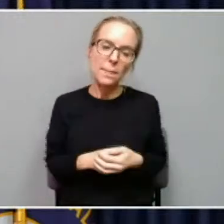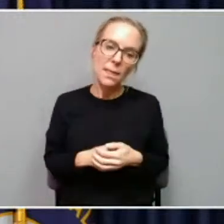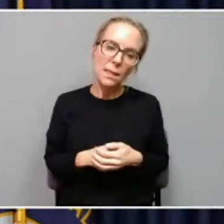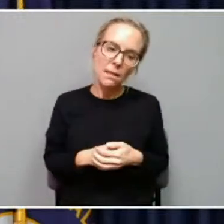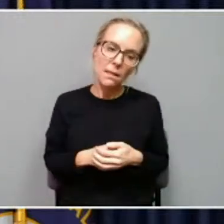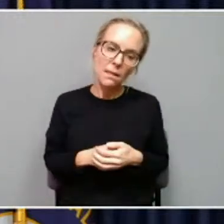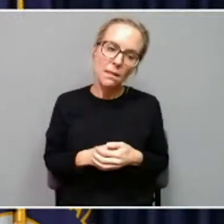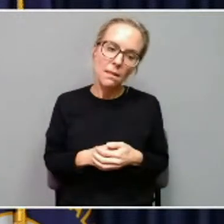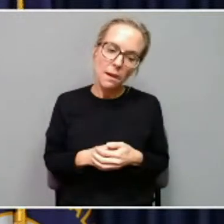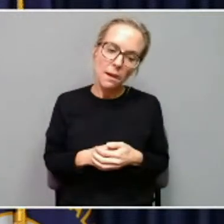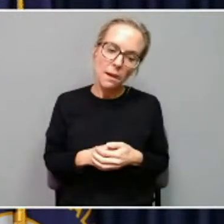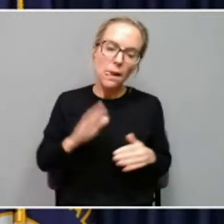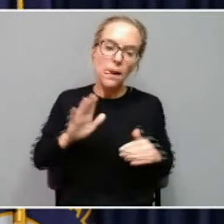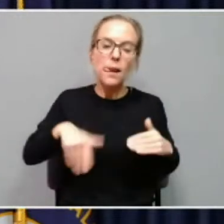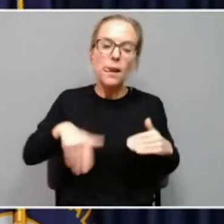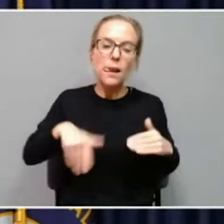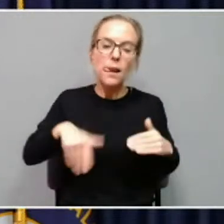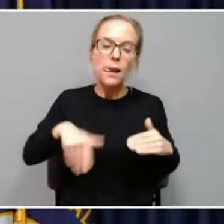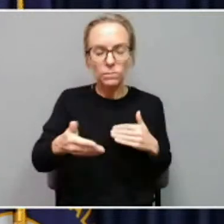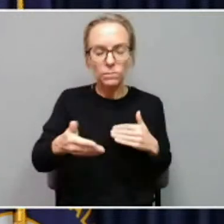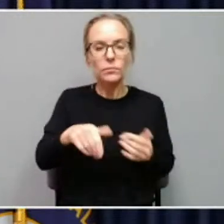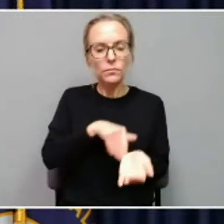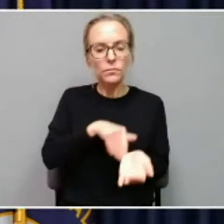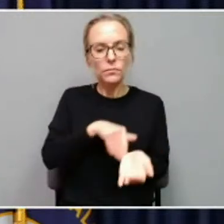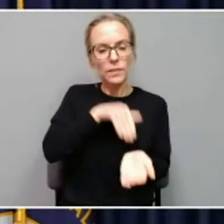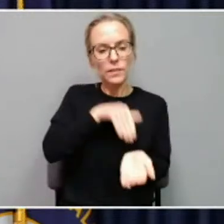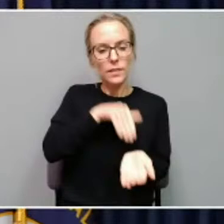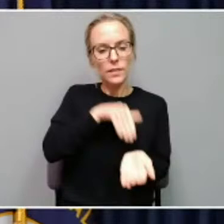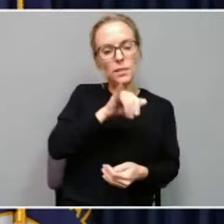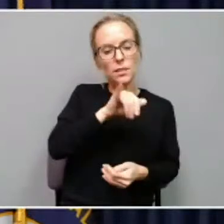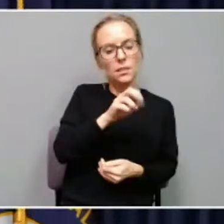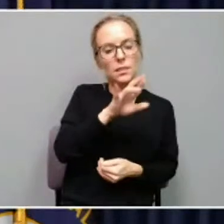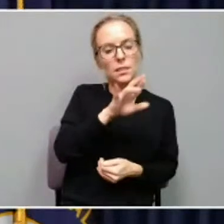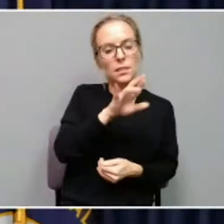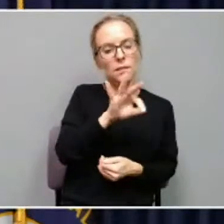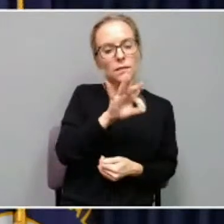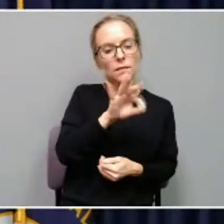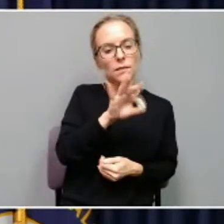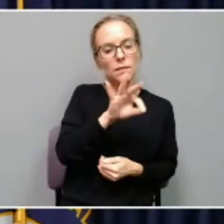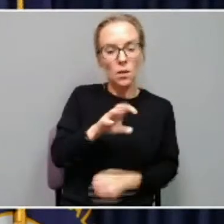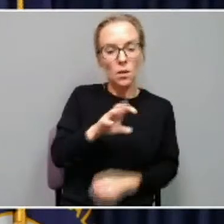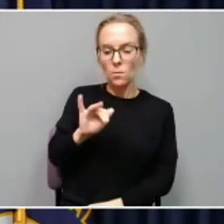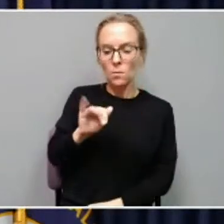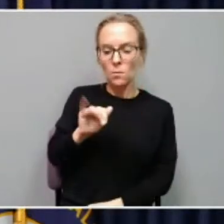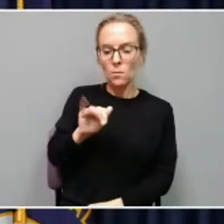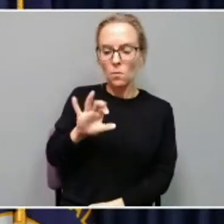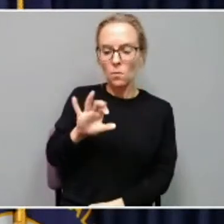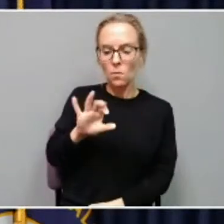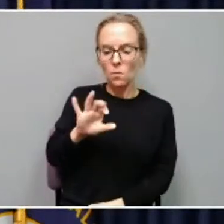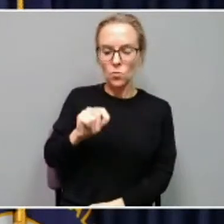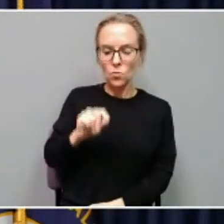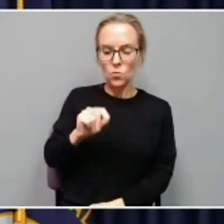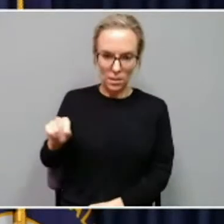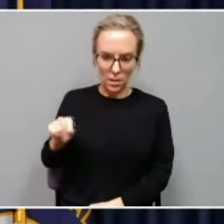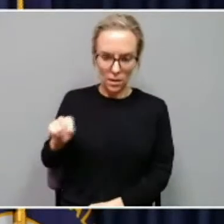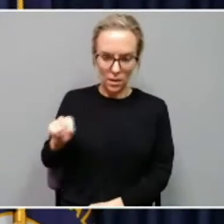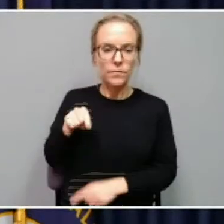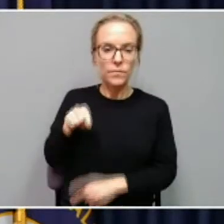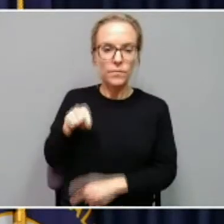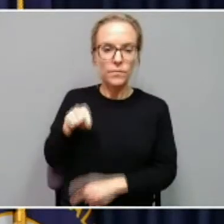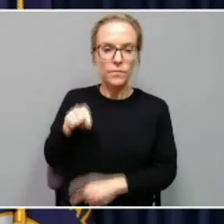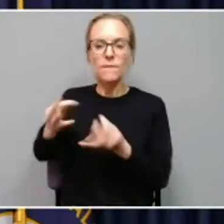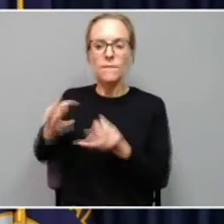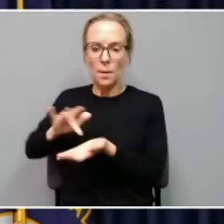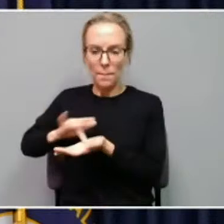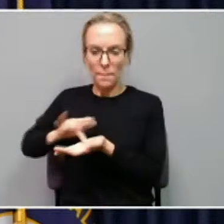So next up is Dr. Jeffrey Fox. In March of 2020, Dr. Fox, a family medicine doctor at